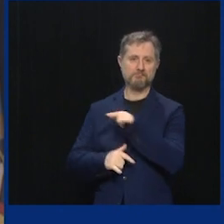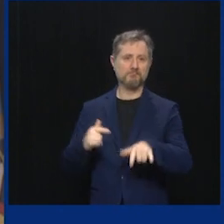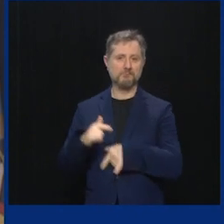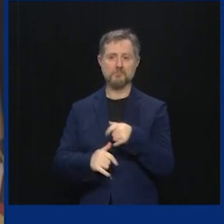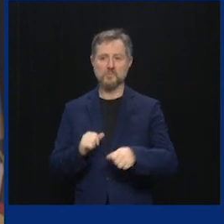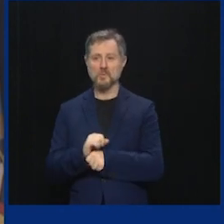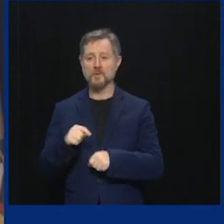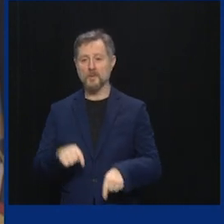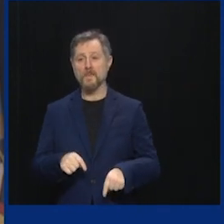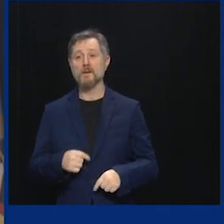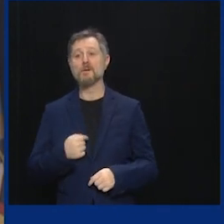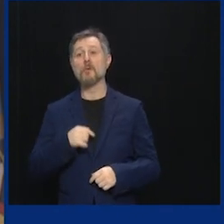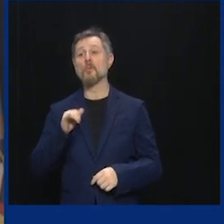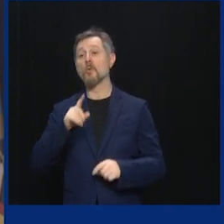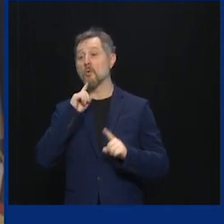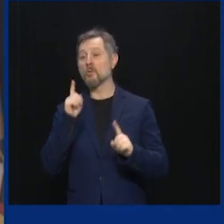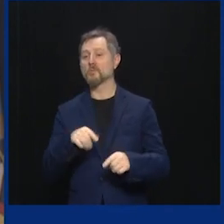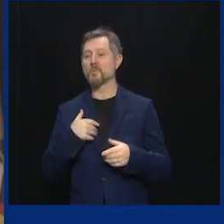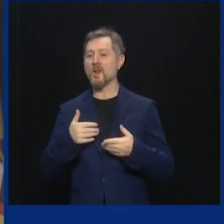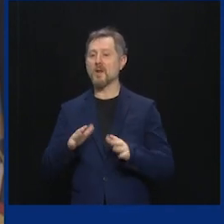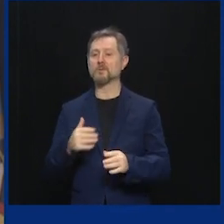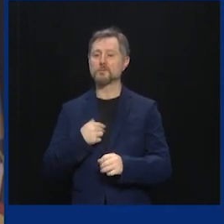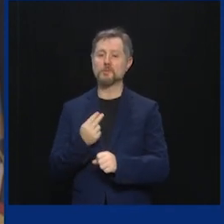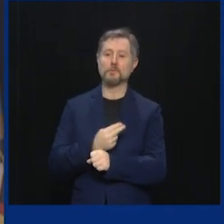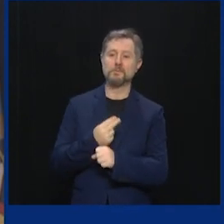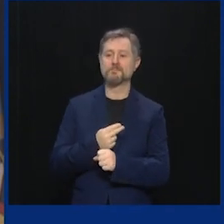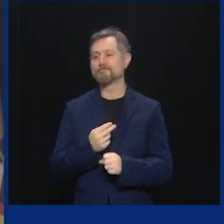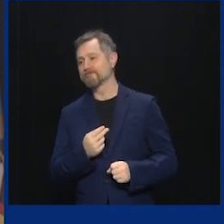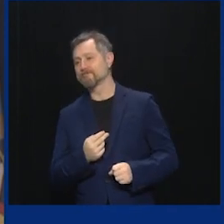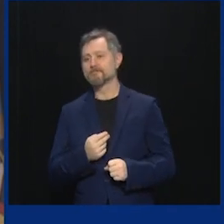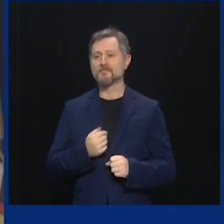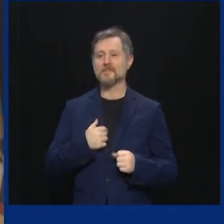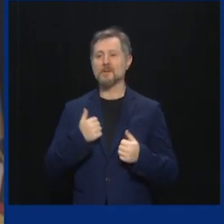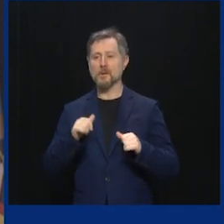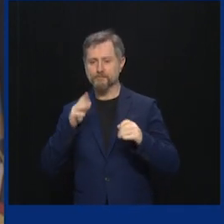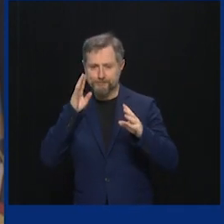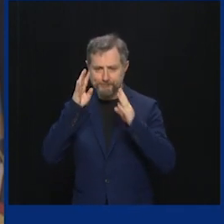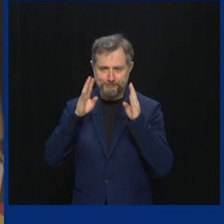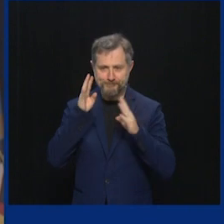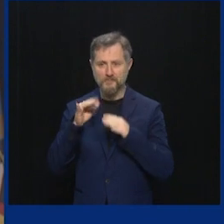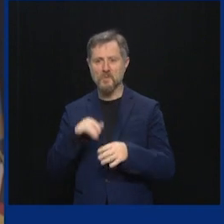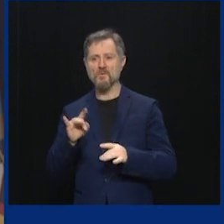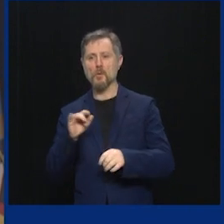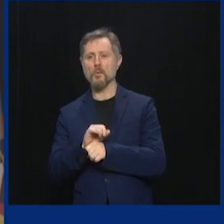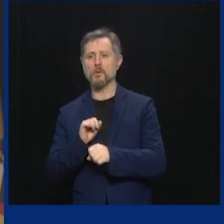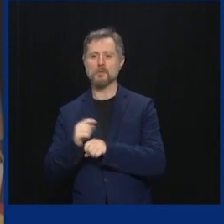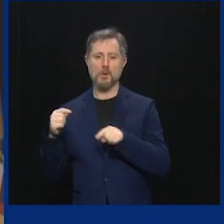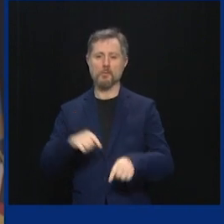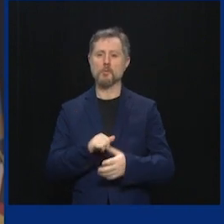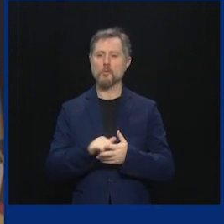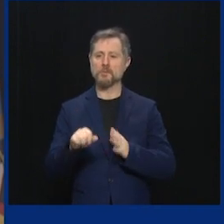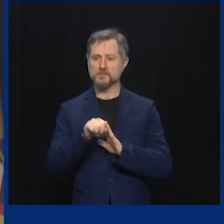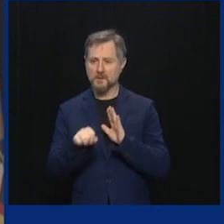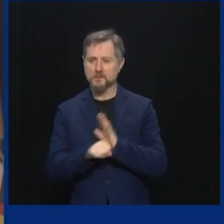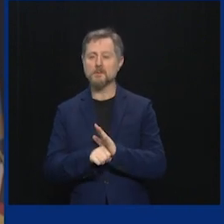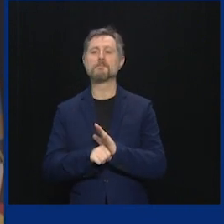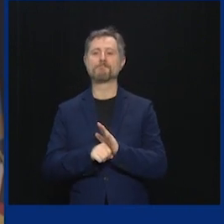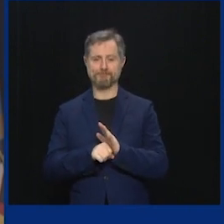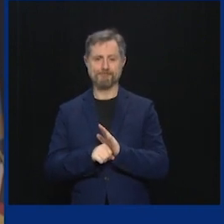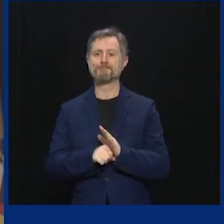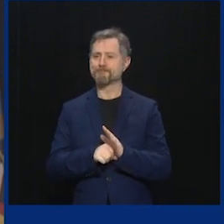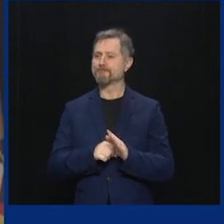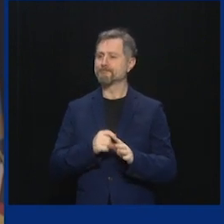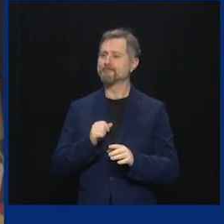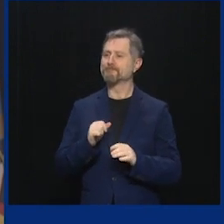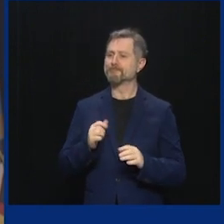executive order allows me to use more creative means to find workers to come to our state and backfill. Again, talking about deploying